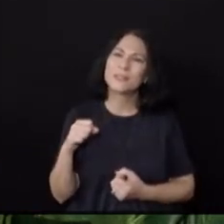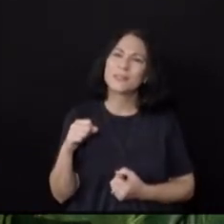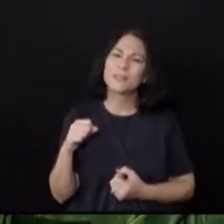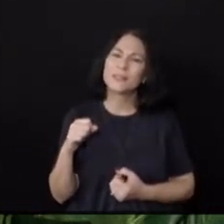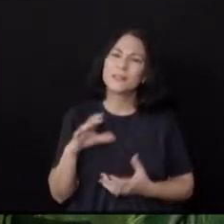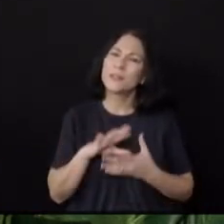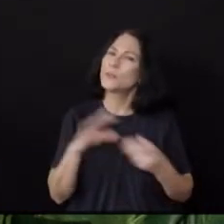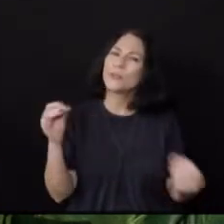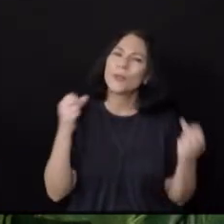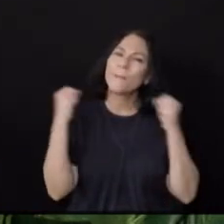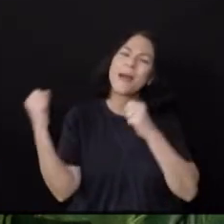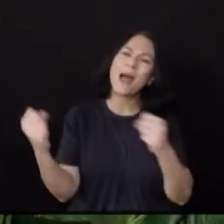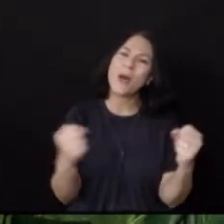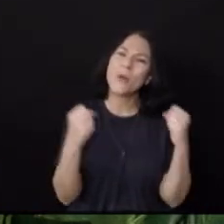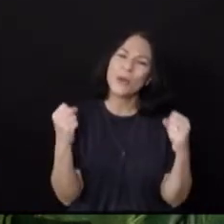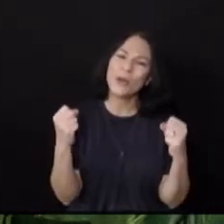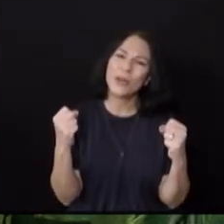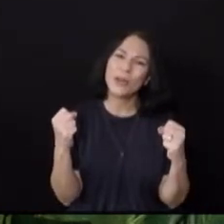a spirit of power